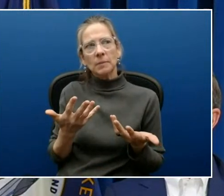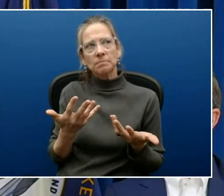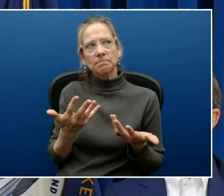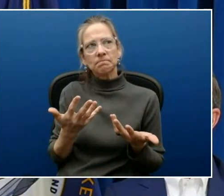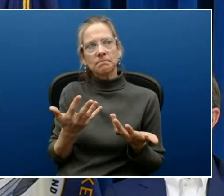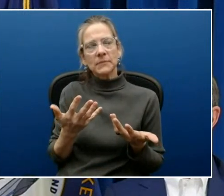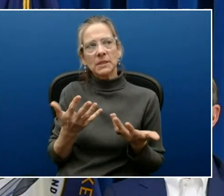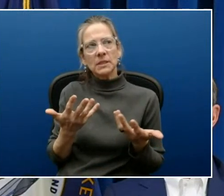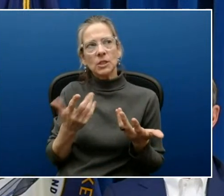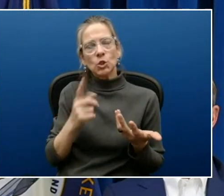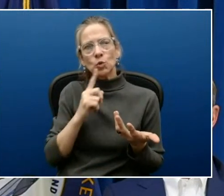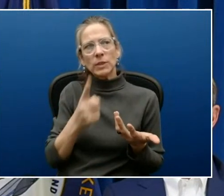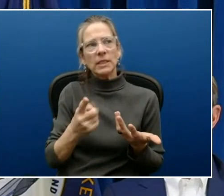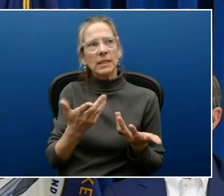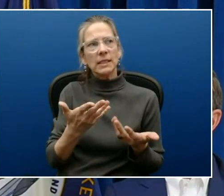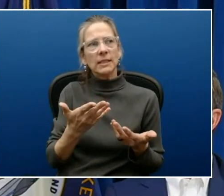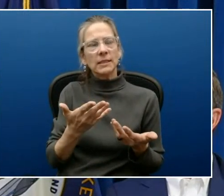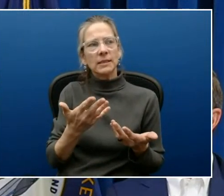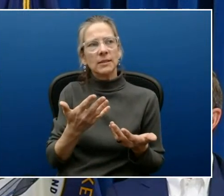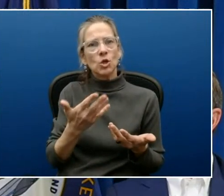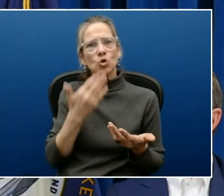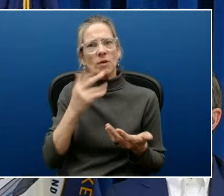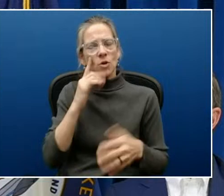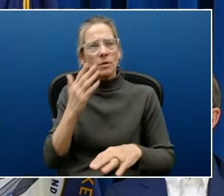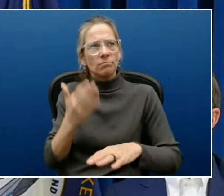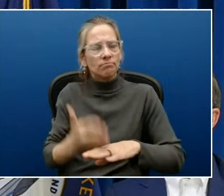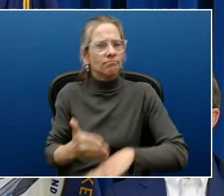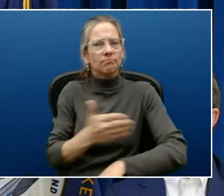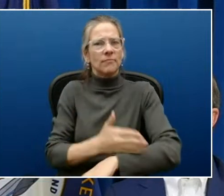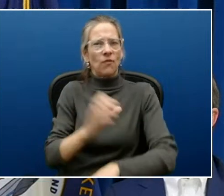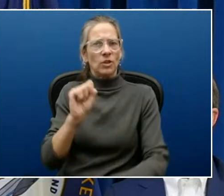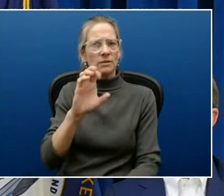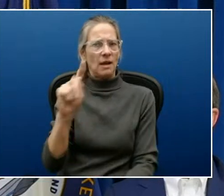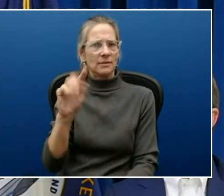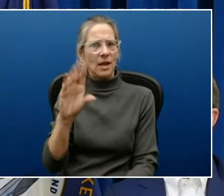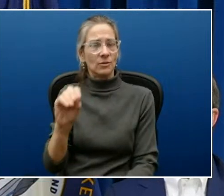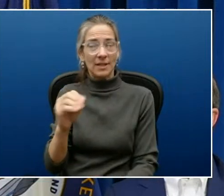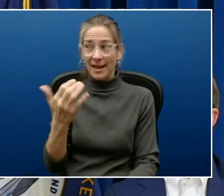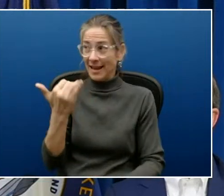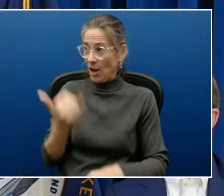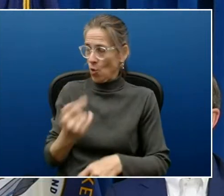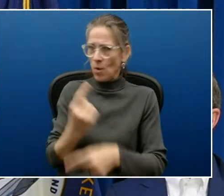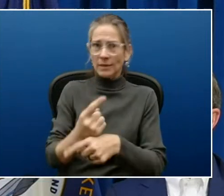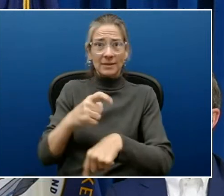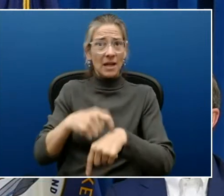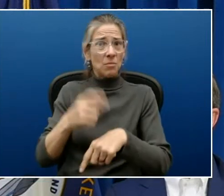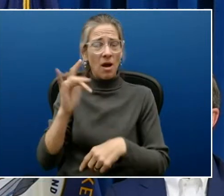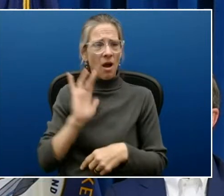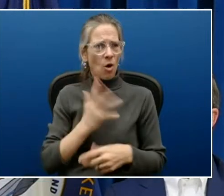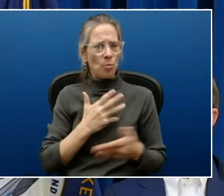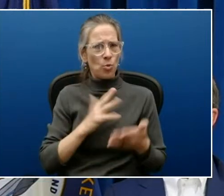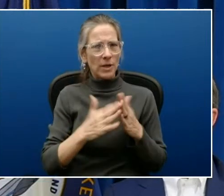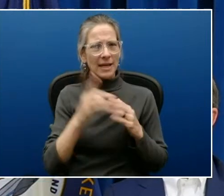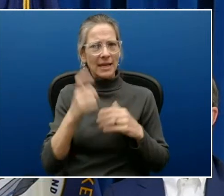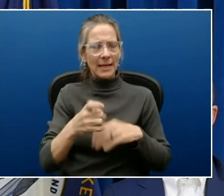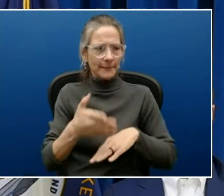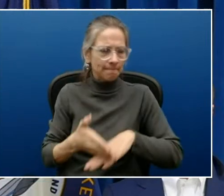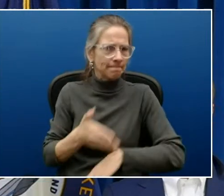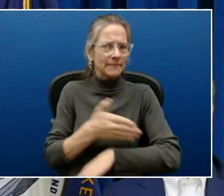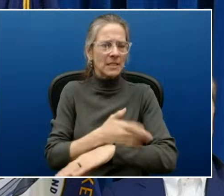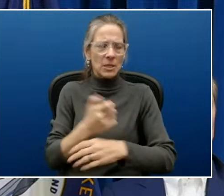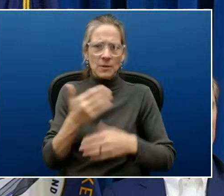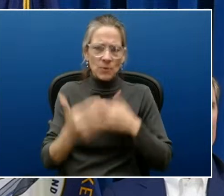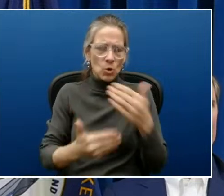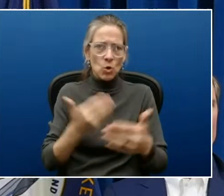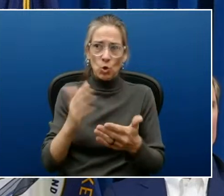the timeliness of them also. Getting these back open will help our community move forward. School buses run